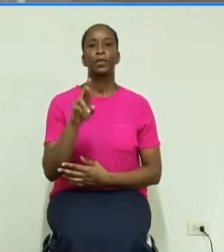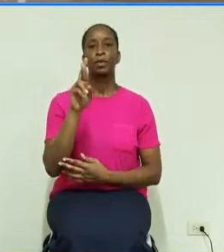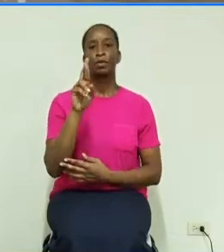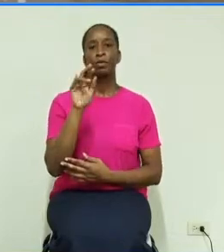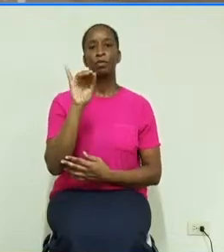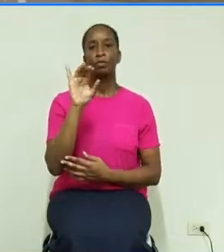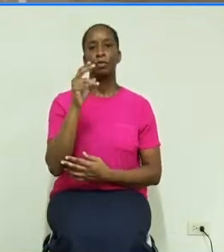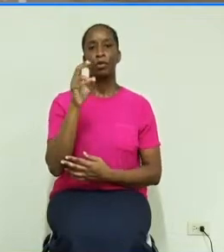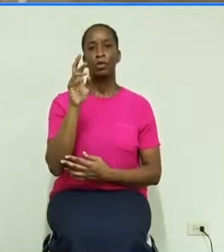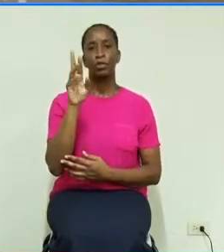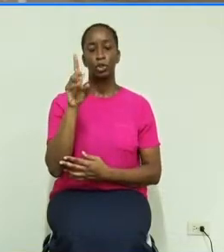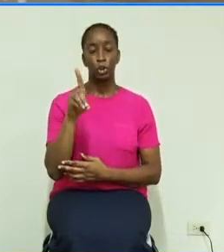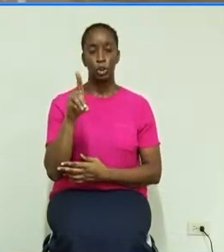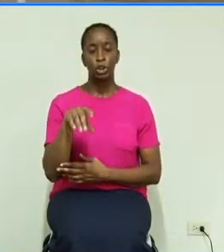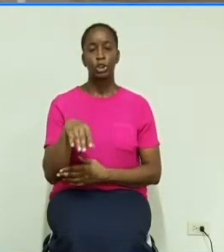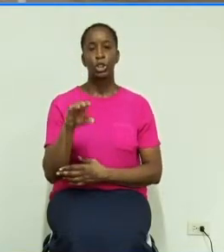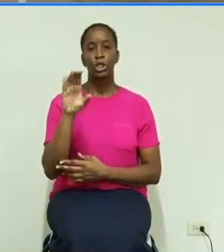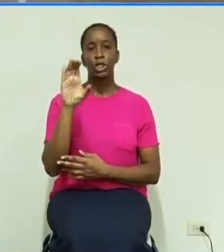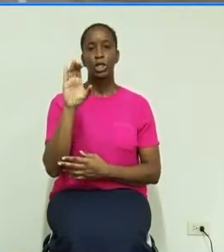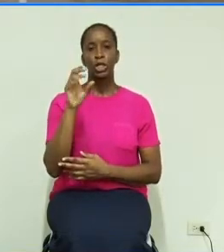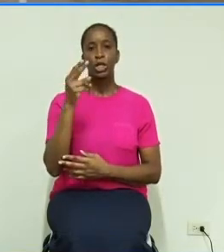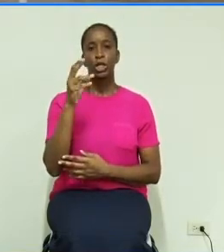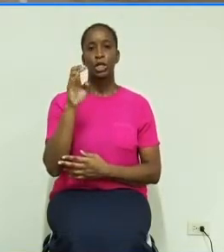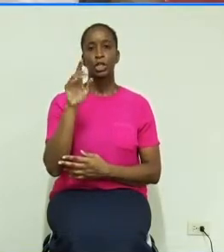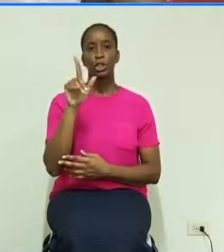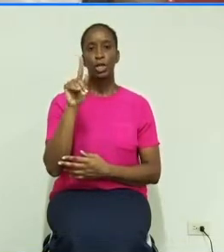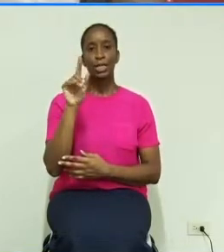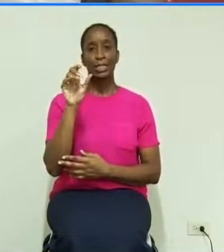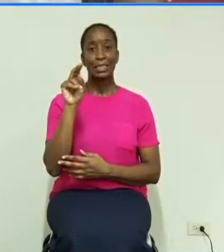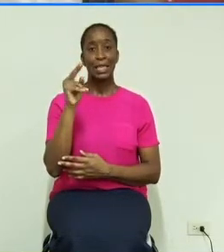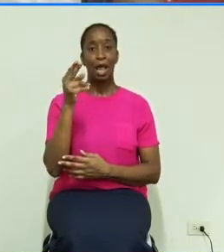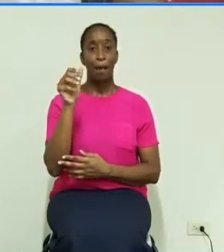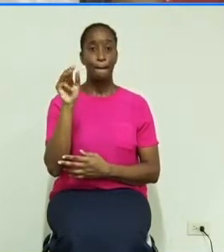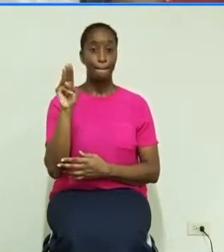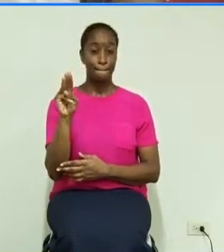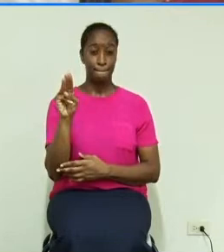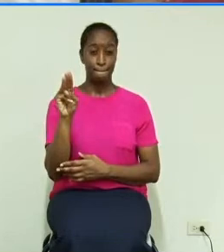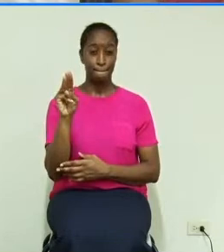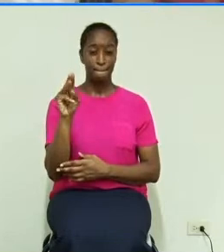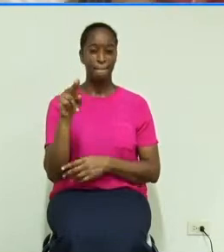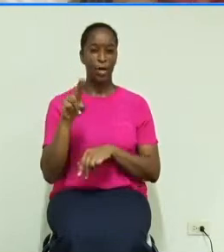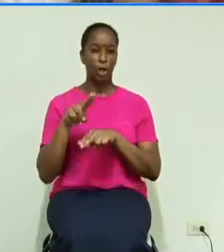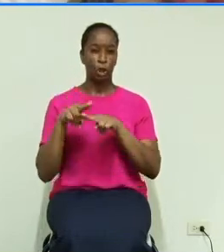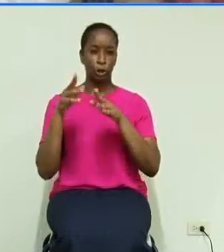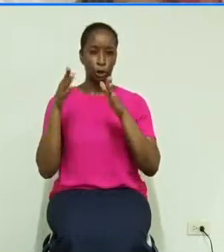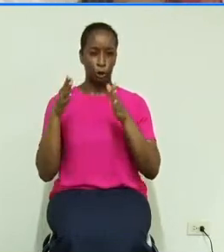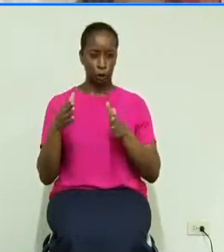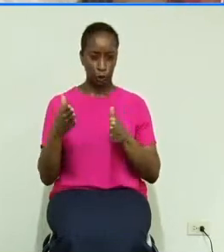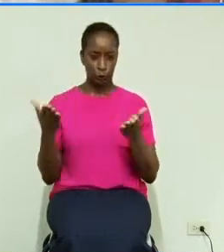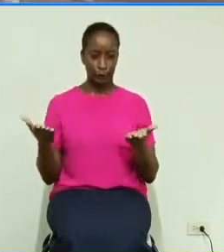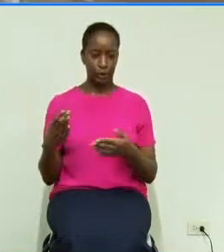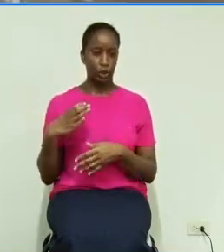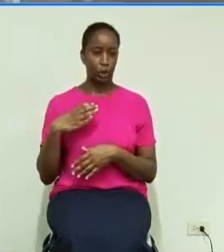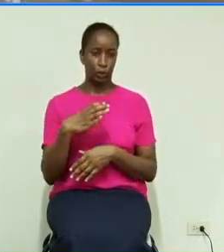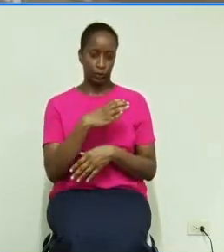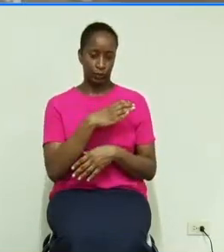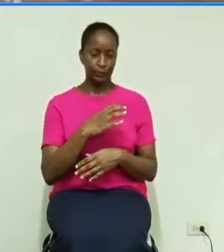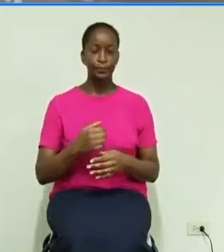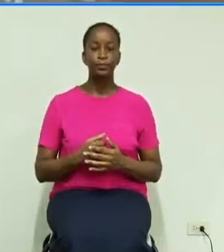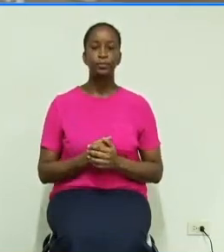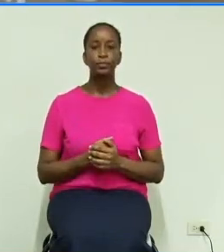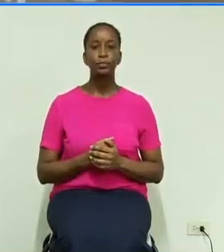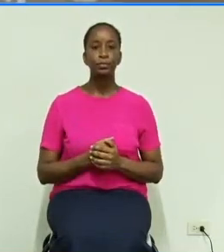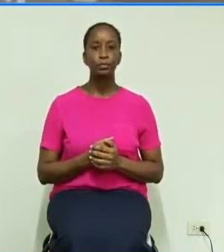Cheltenham, Sir Richard Cheltenham, who is chairman of the commission. On extreme left,